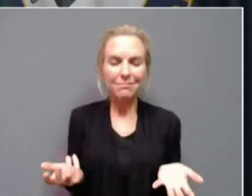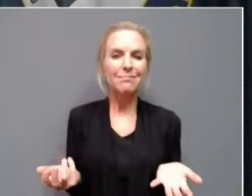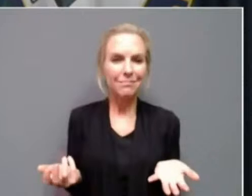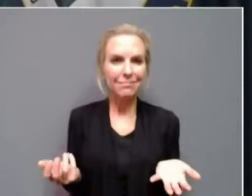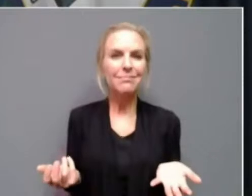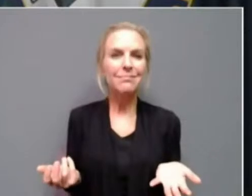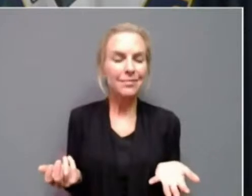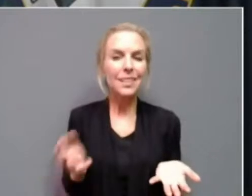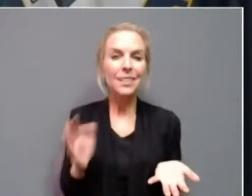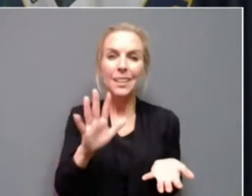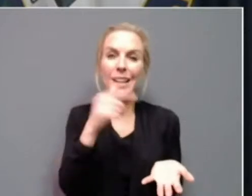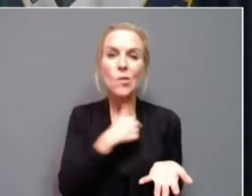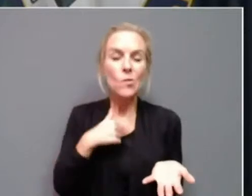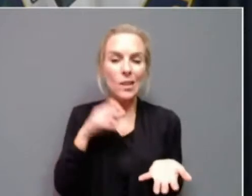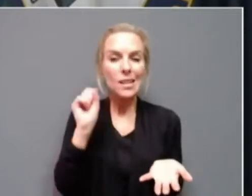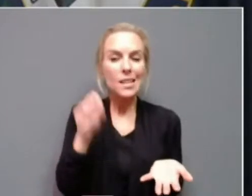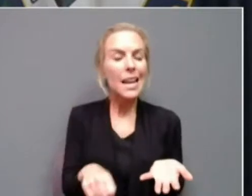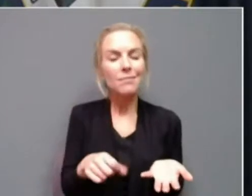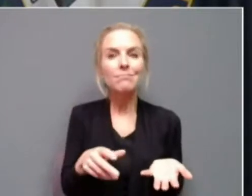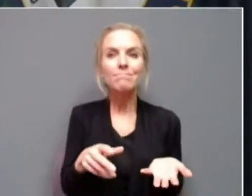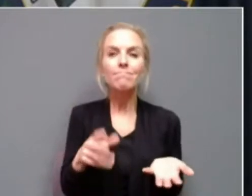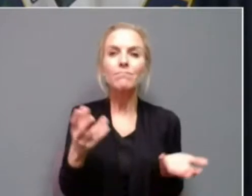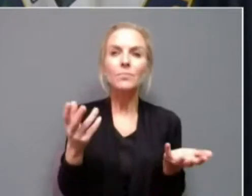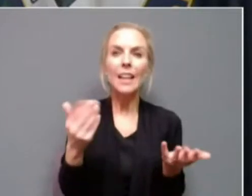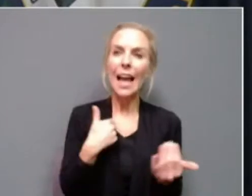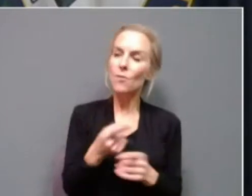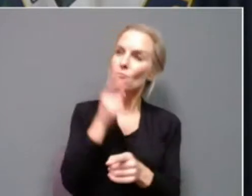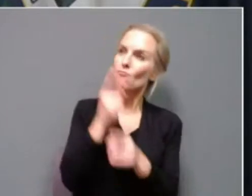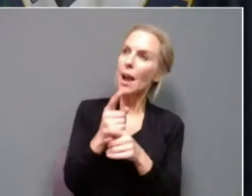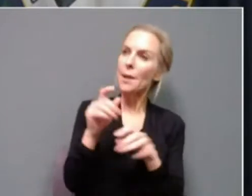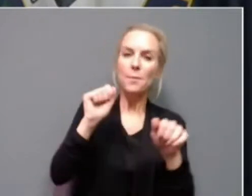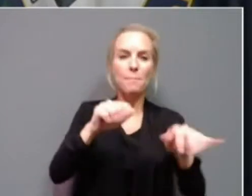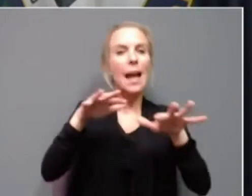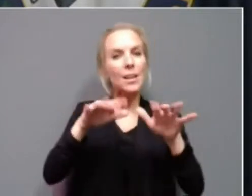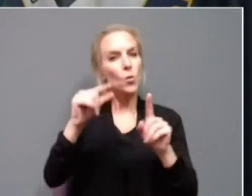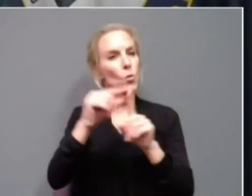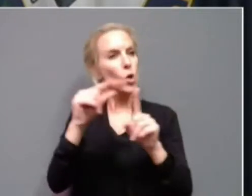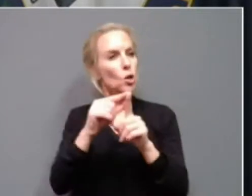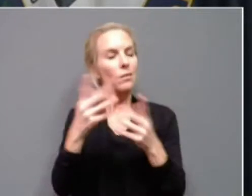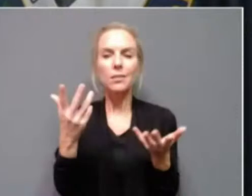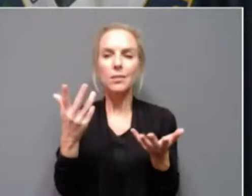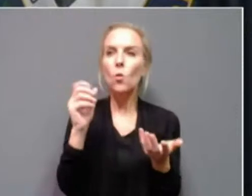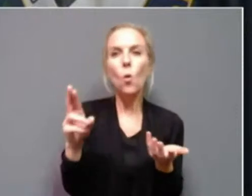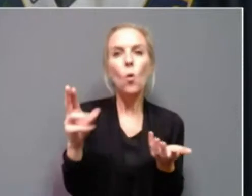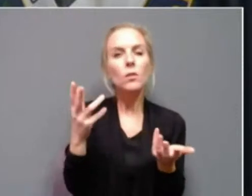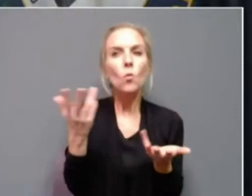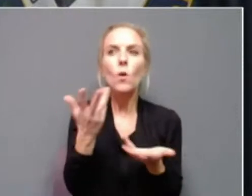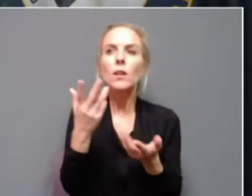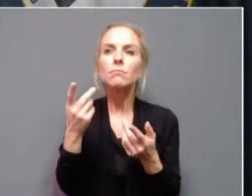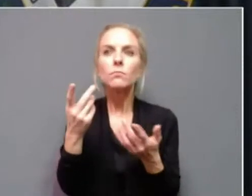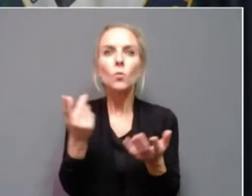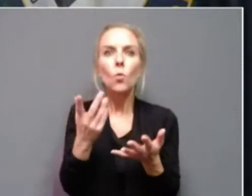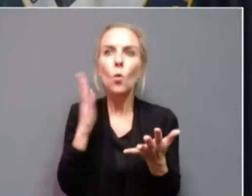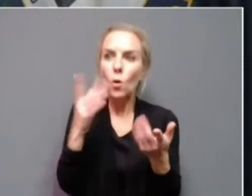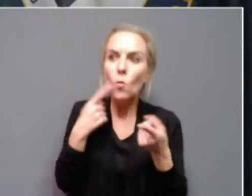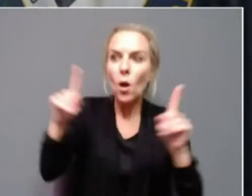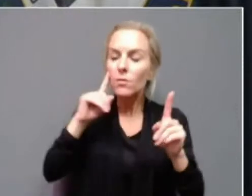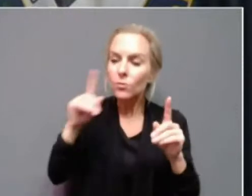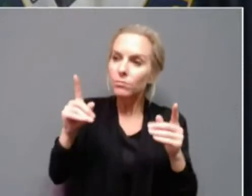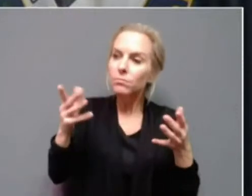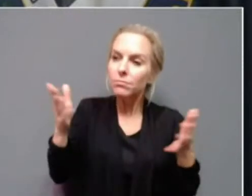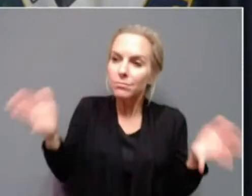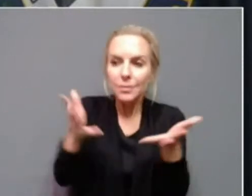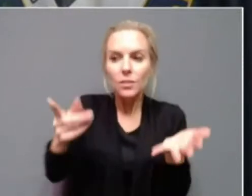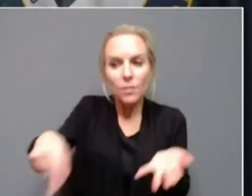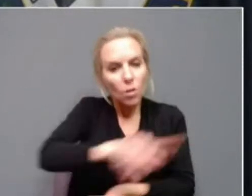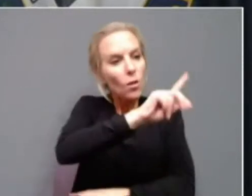Again, if we could find the magic words, I would use them. And if we could find that thing that works to get everybody else vaccinated, we would do it. But